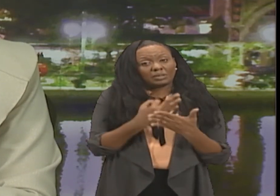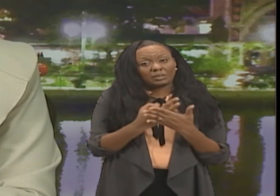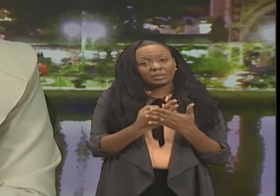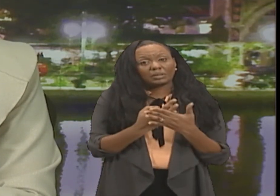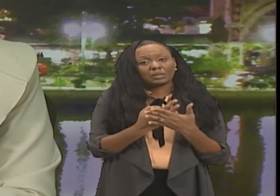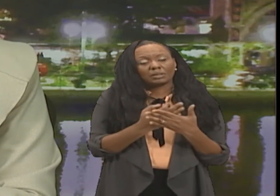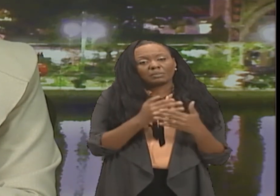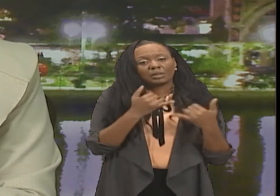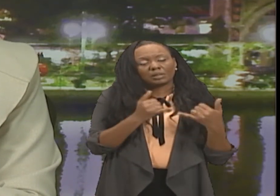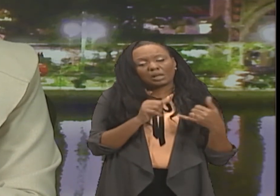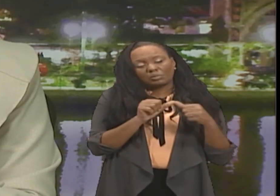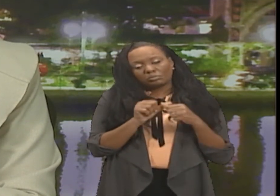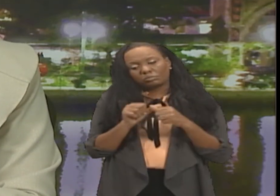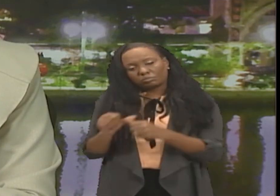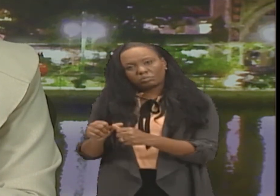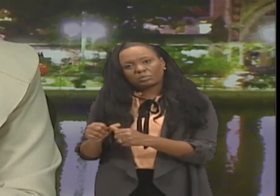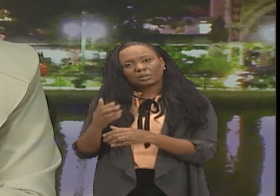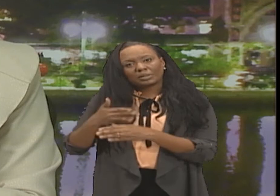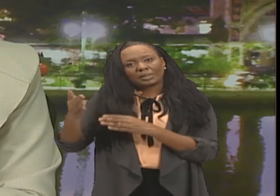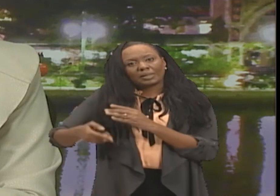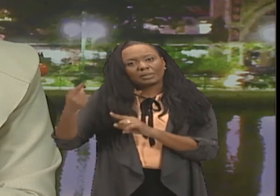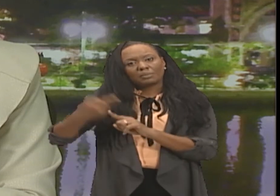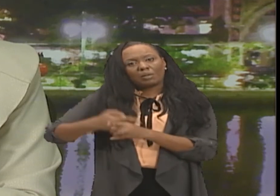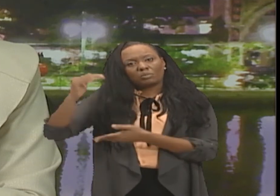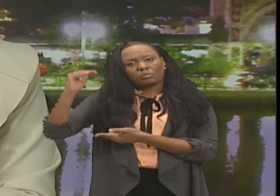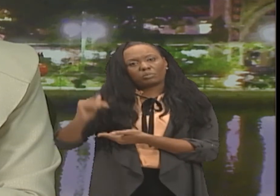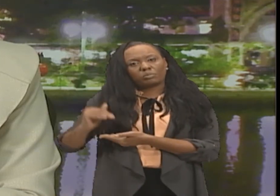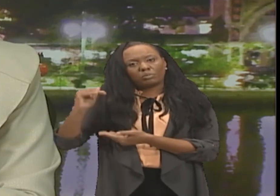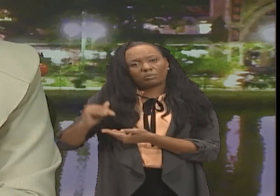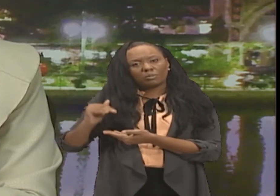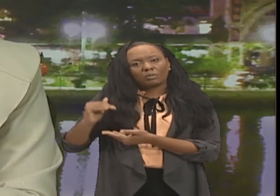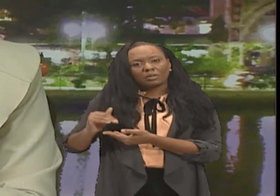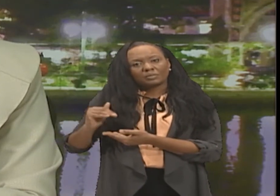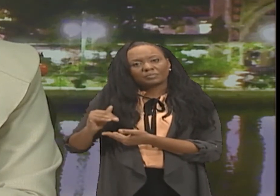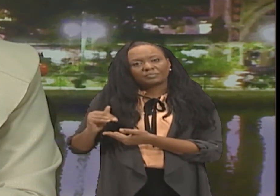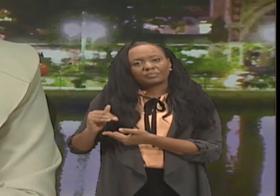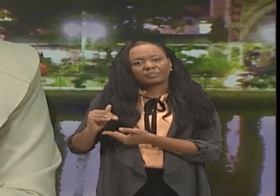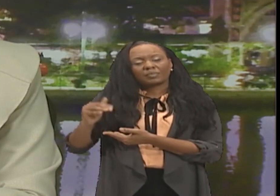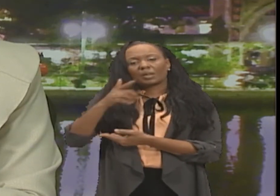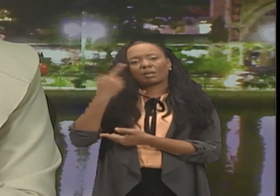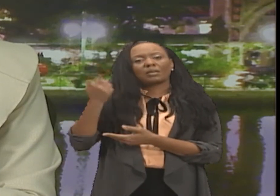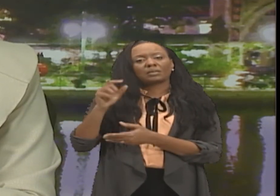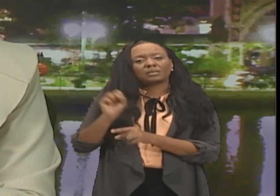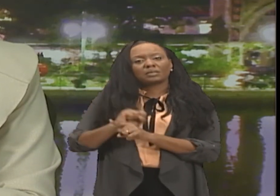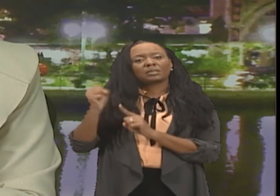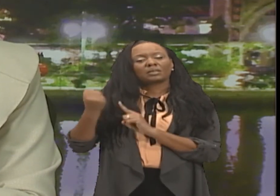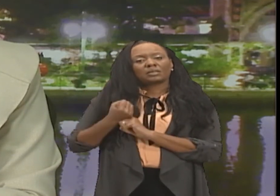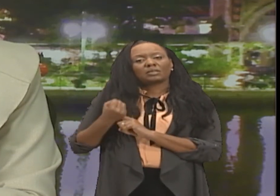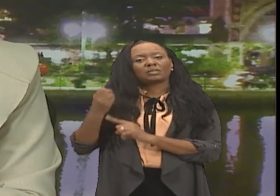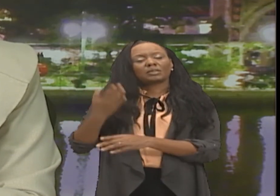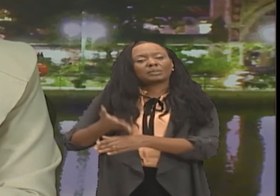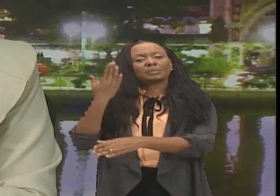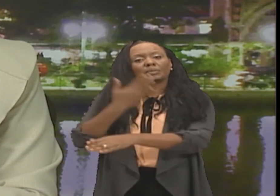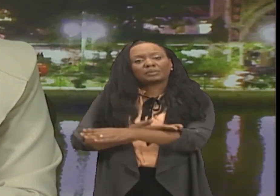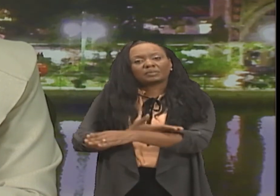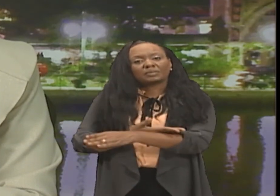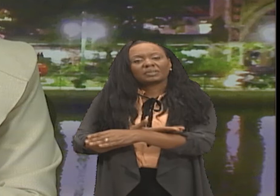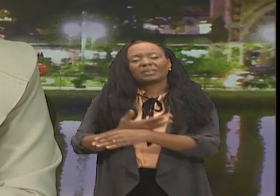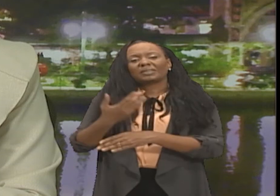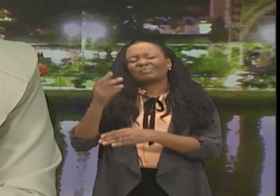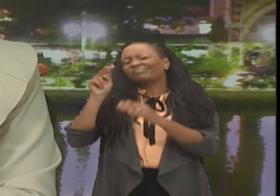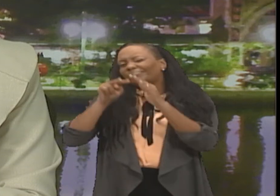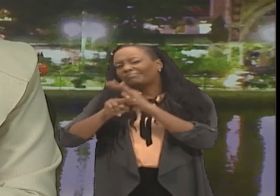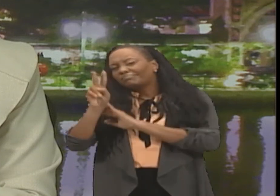reduction at month-end reflects the bank's commitment to reduce this ratio as government's fiscal situation improves, and